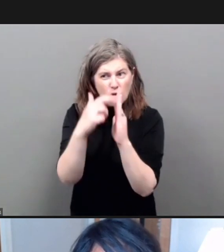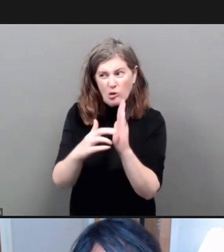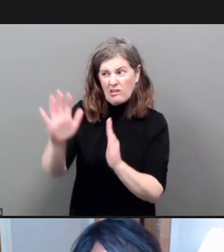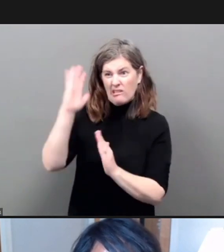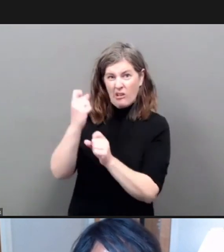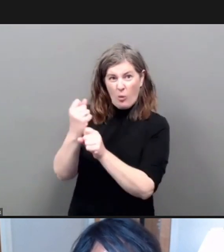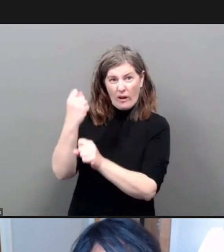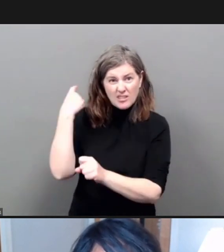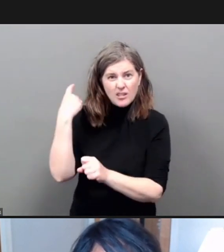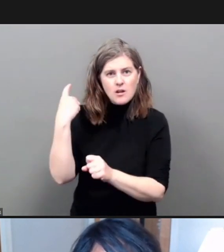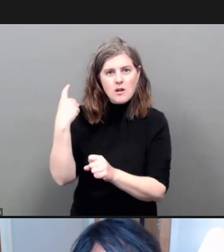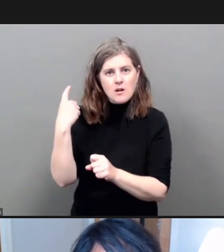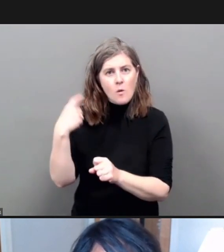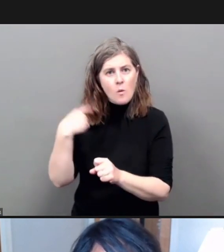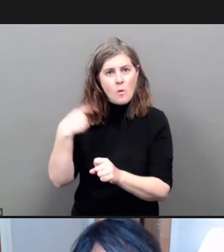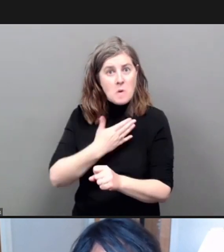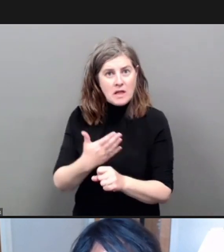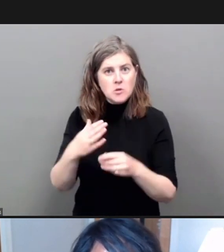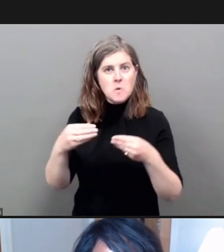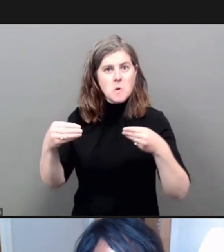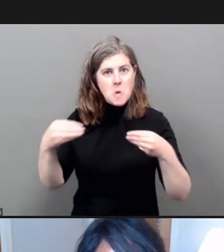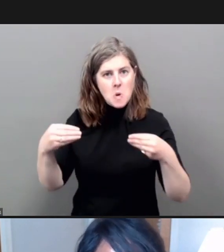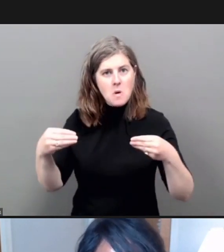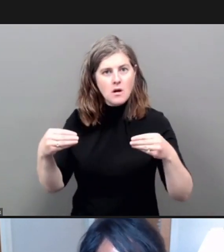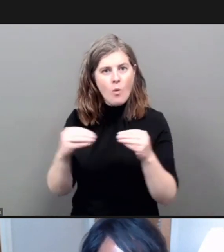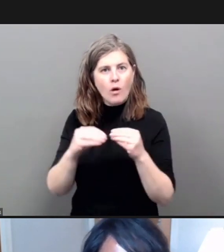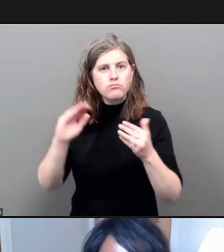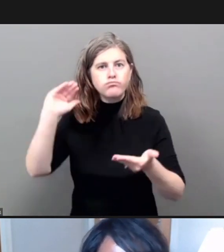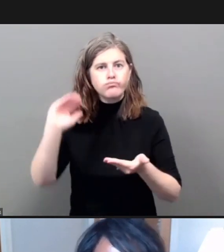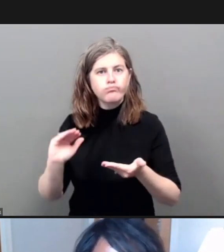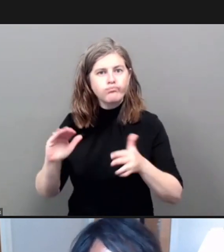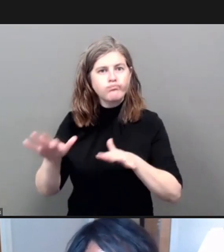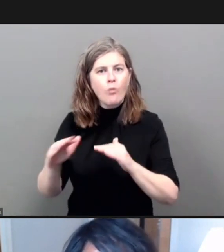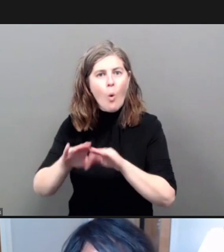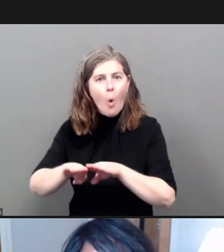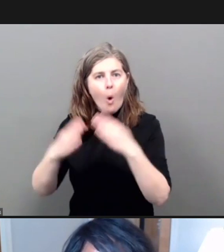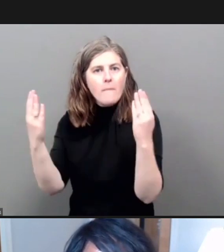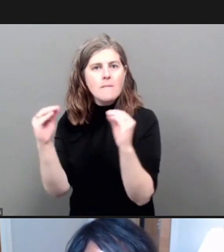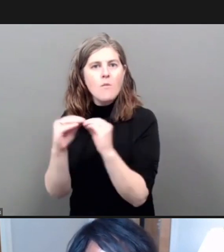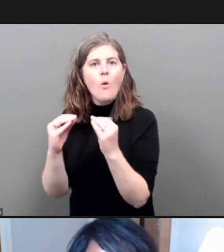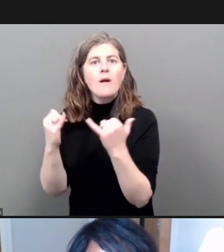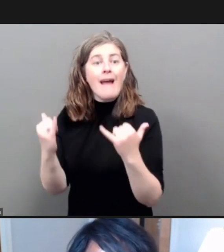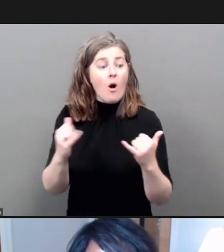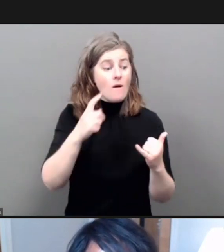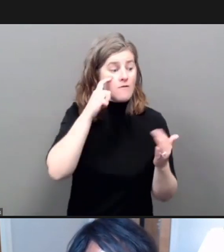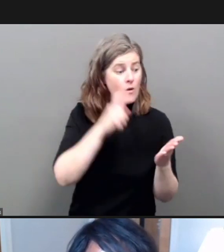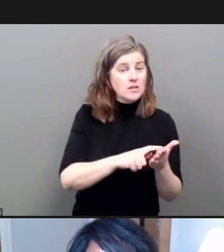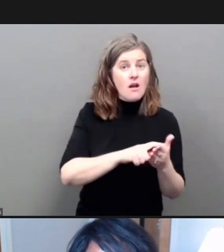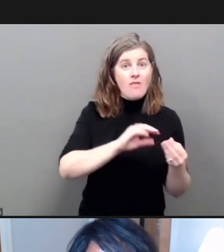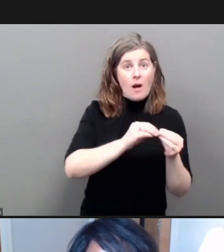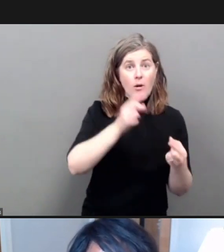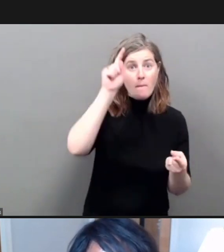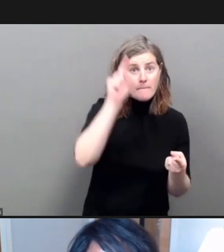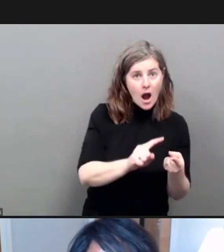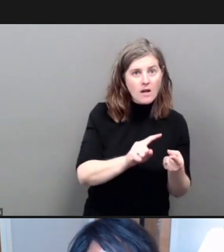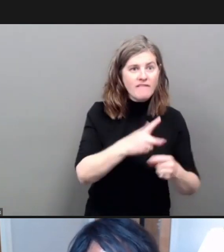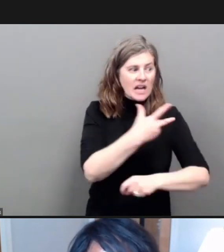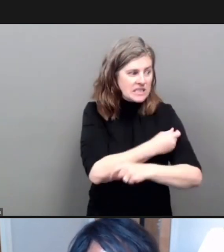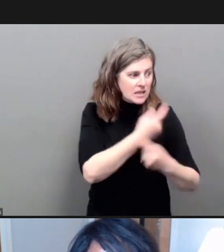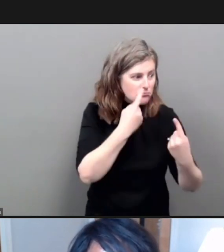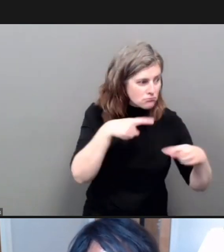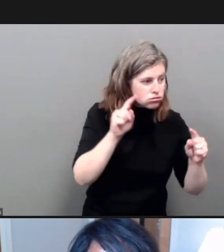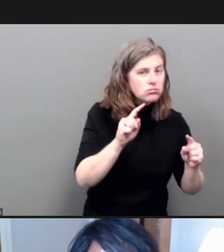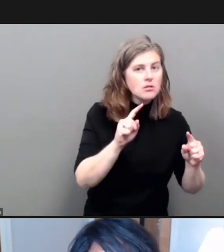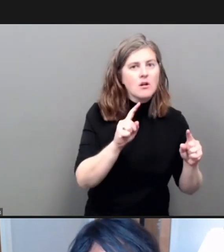we're actually willing to loosen them up now that we have more success with the vaccine and we think we have more